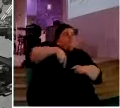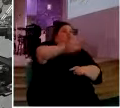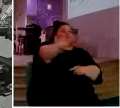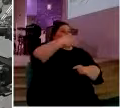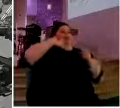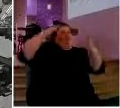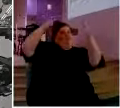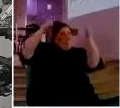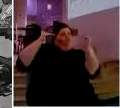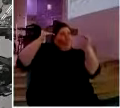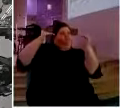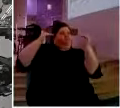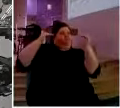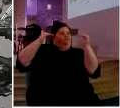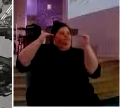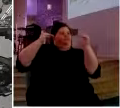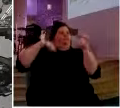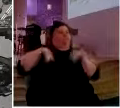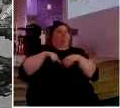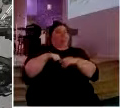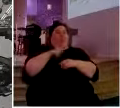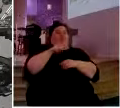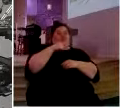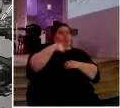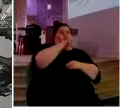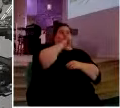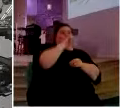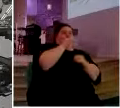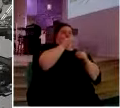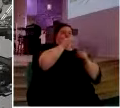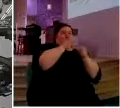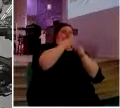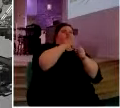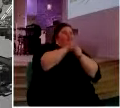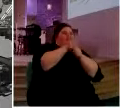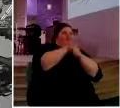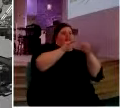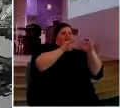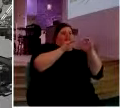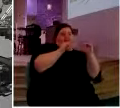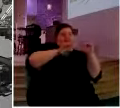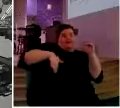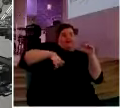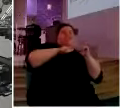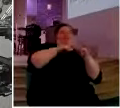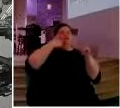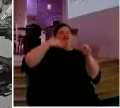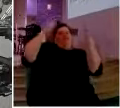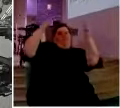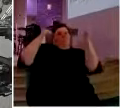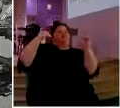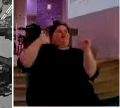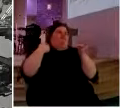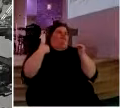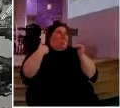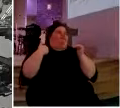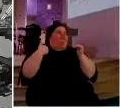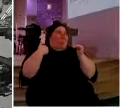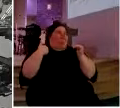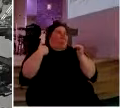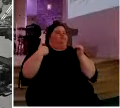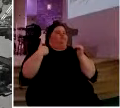fall short, but we all got a hope. Everybody has a hope today, even though every one of us